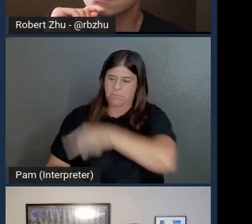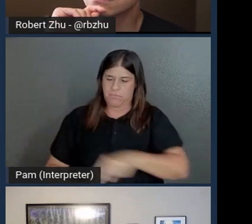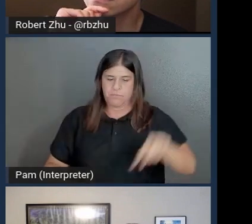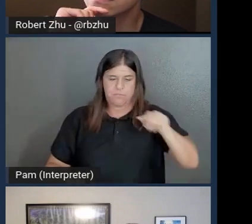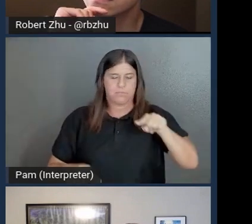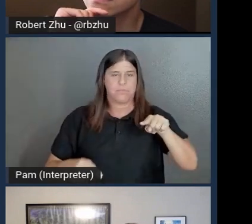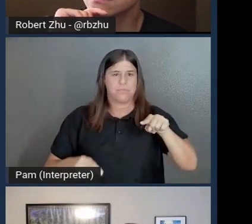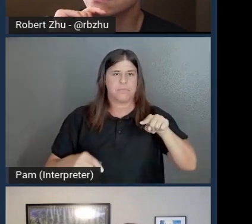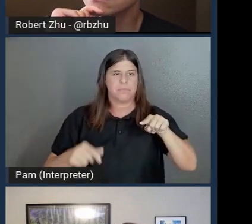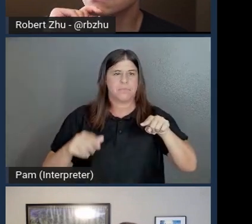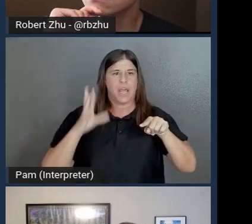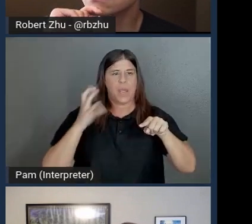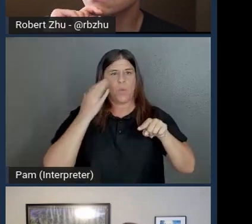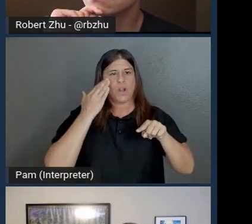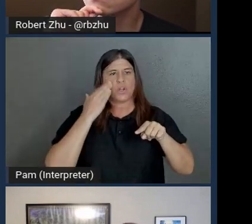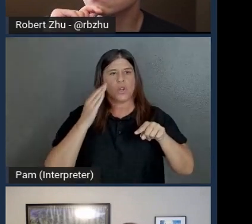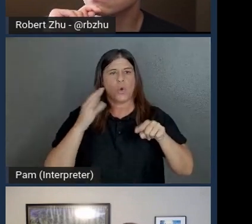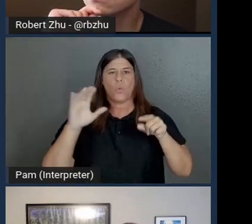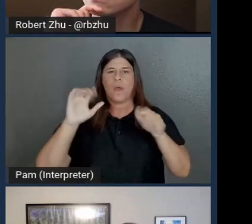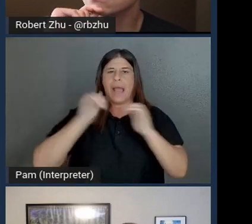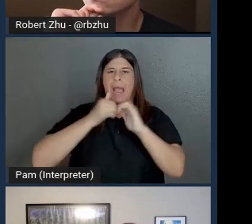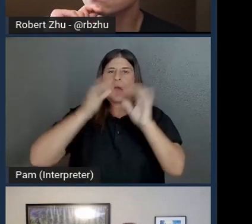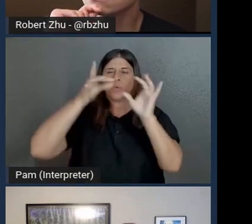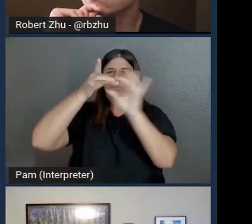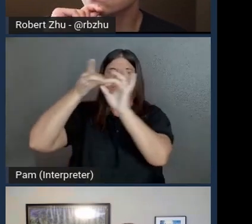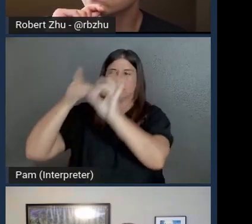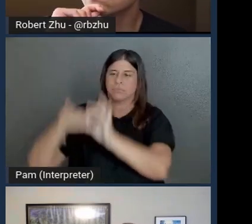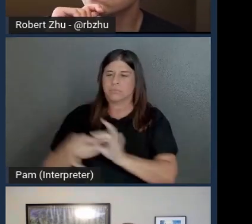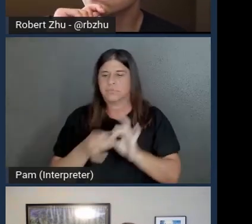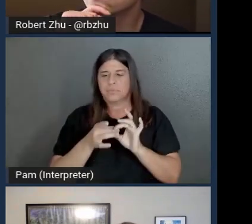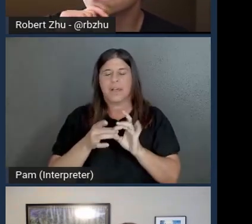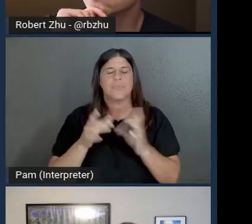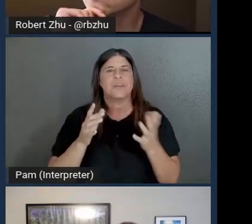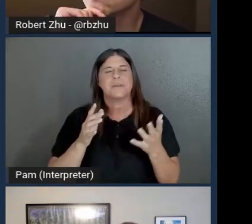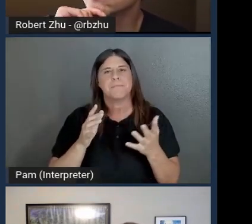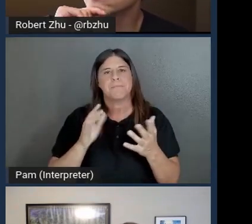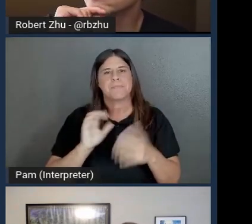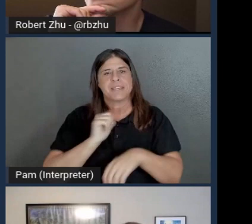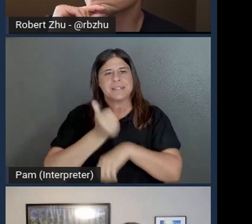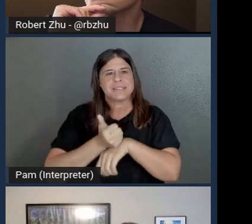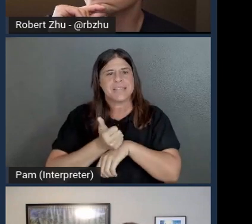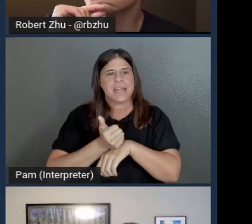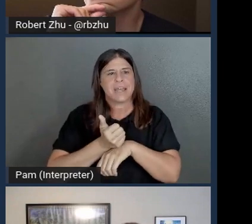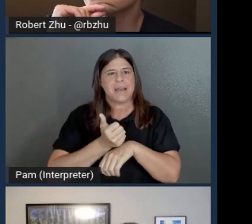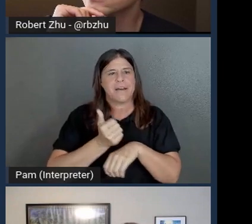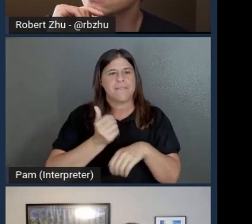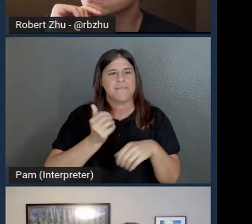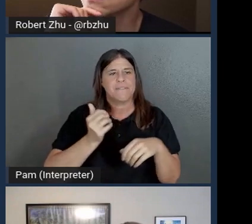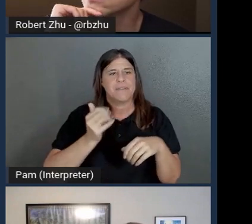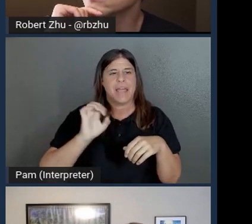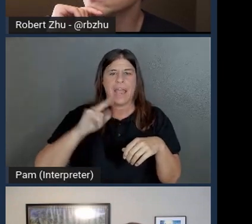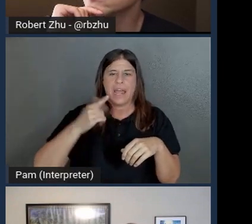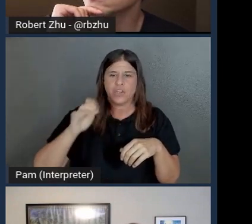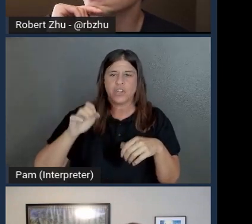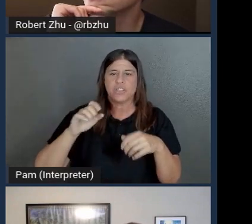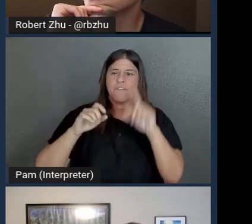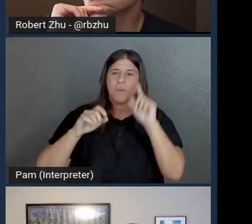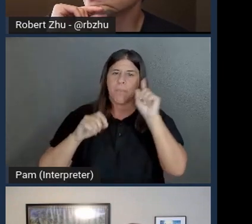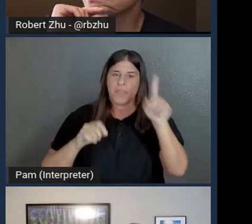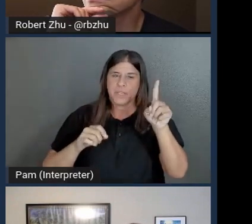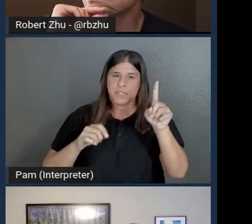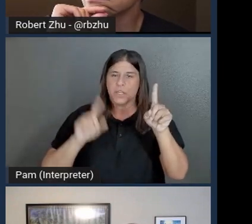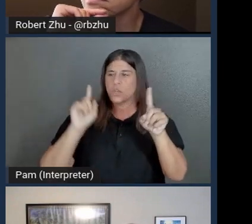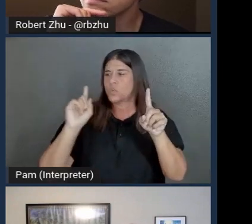path of data, or the connection, or the set of vertices and edges I used to get from one point to the other. So that's kind of